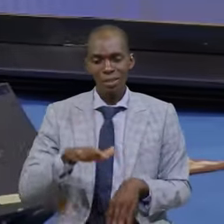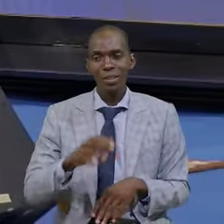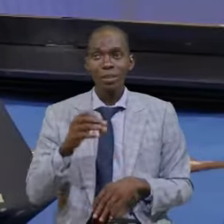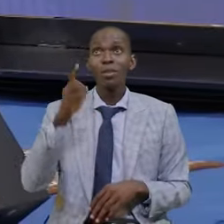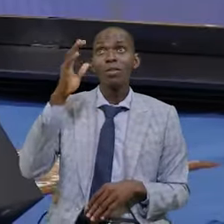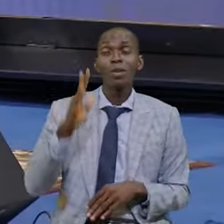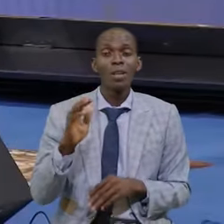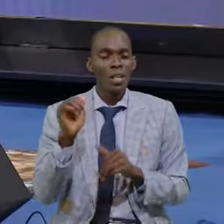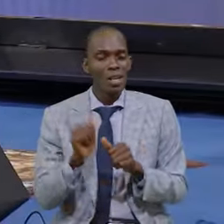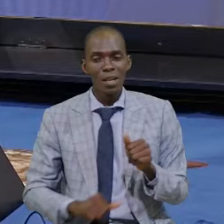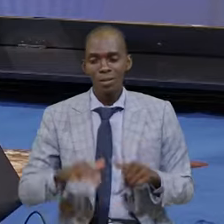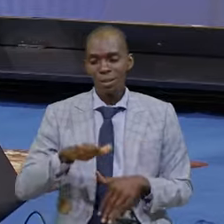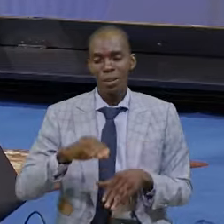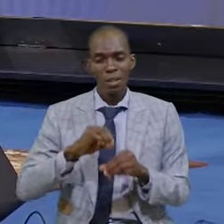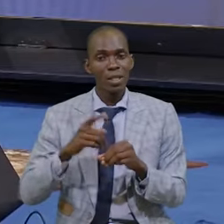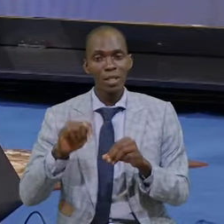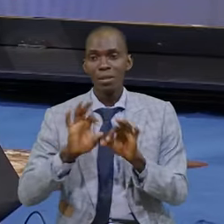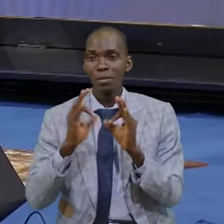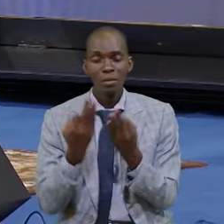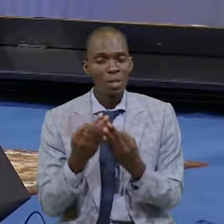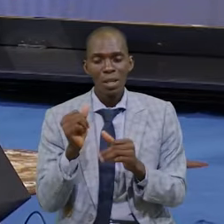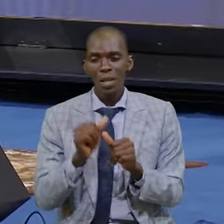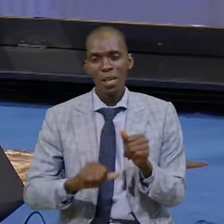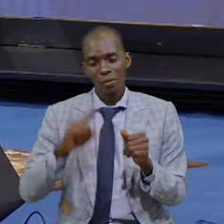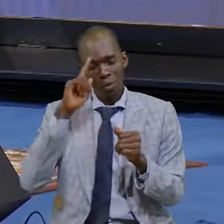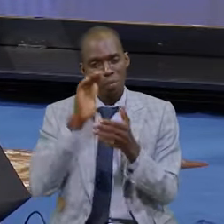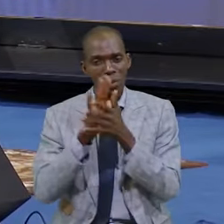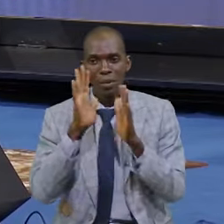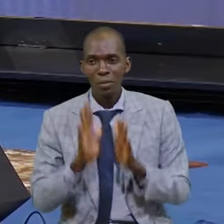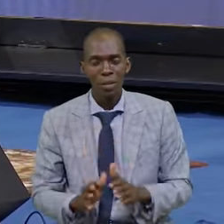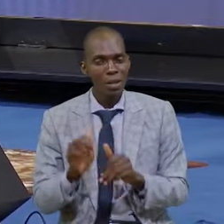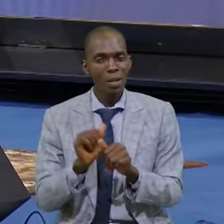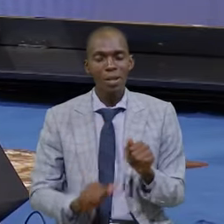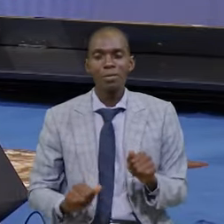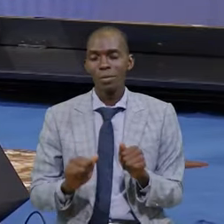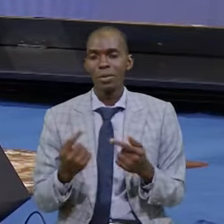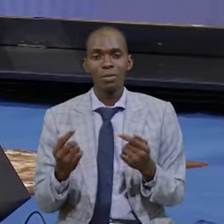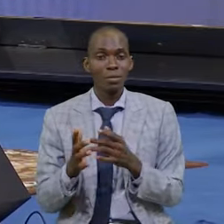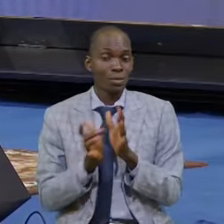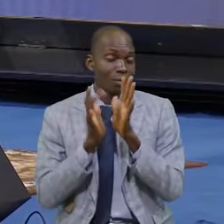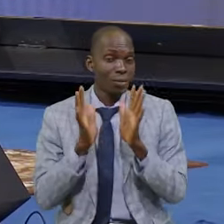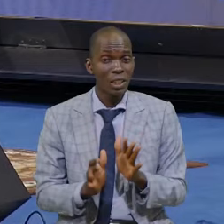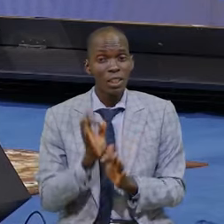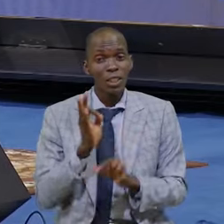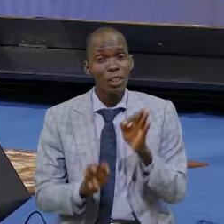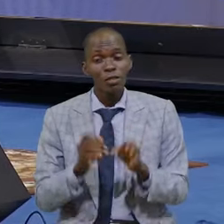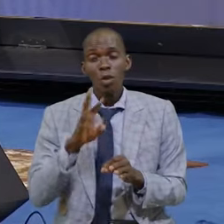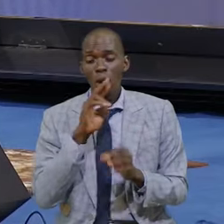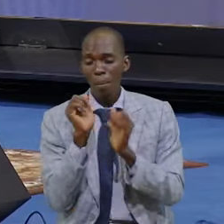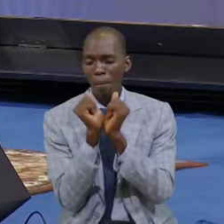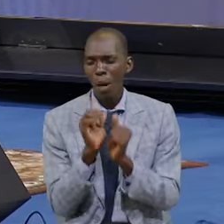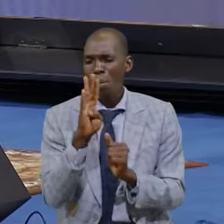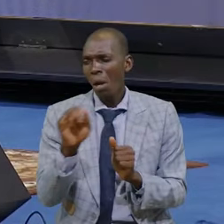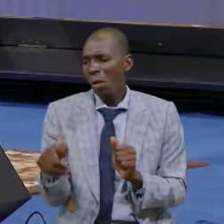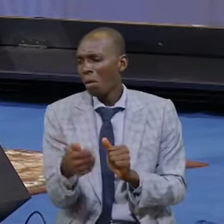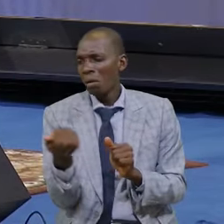child in the family, every saint of God, every believer. If you are bound by any chain, if you